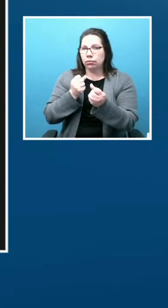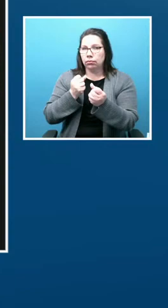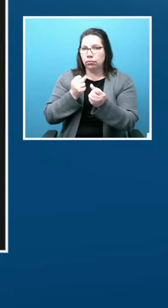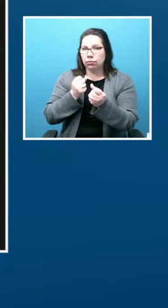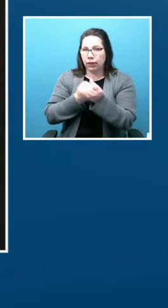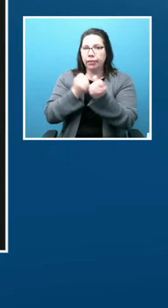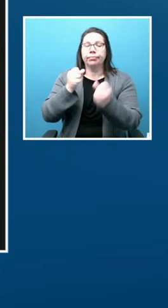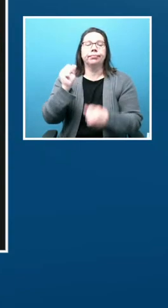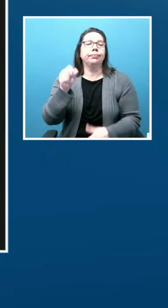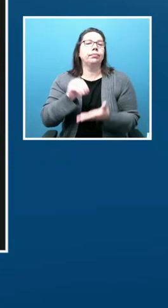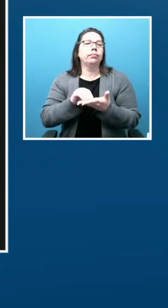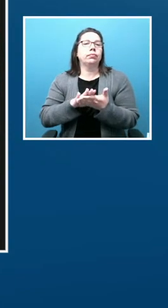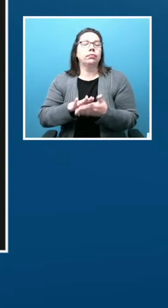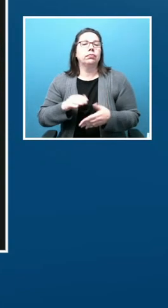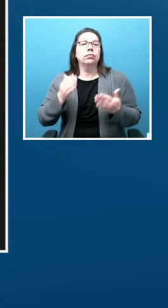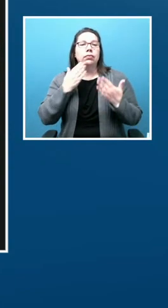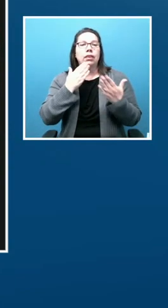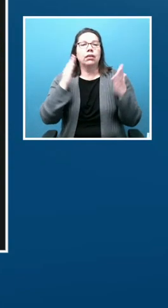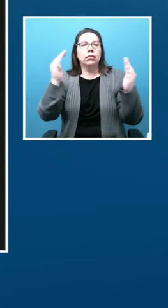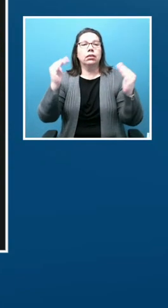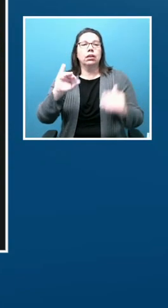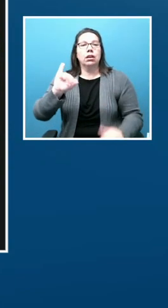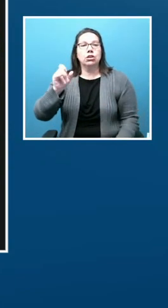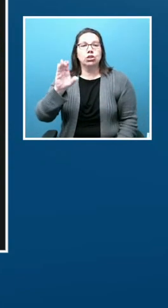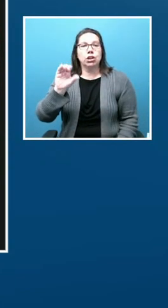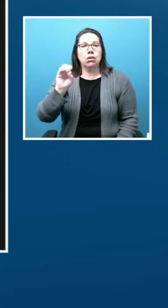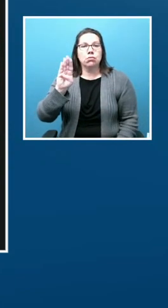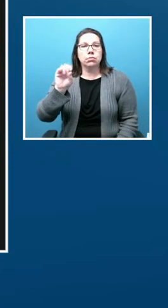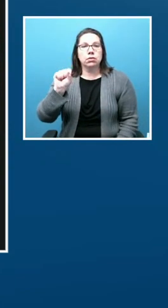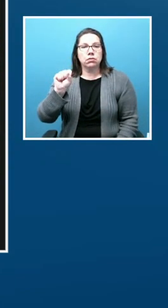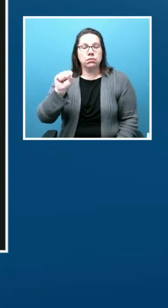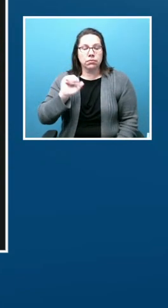Thank you. Mr. Jacobs?